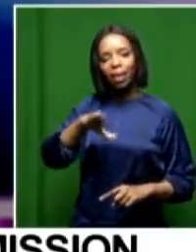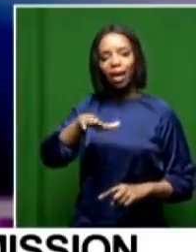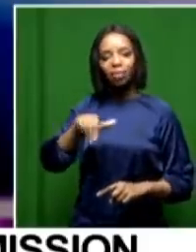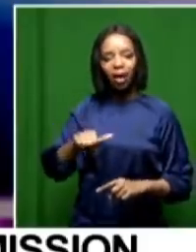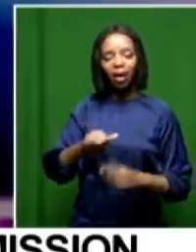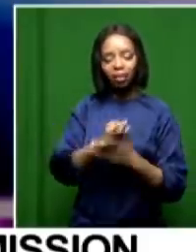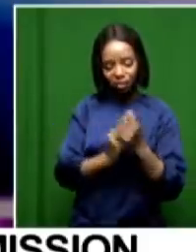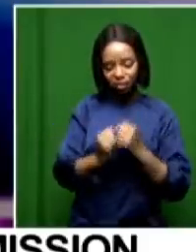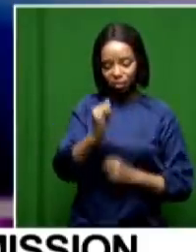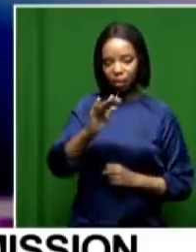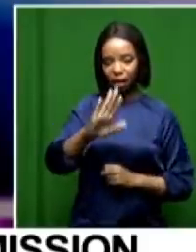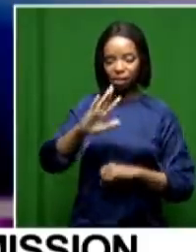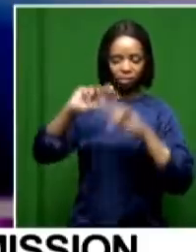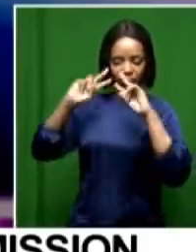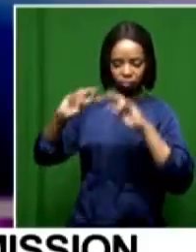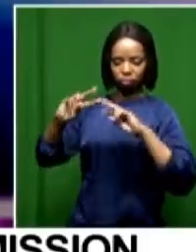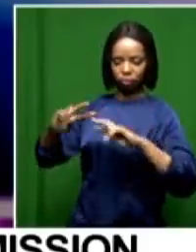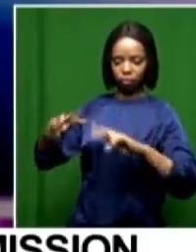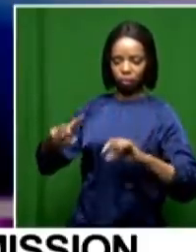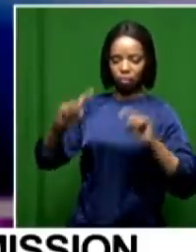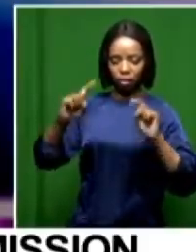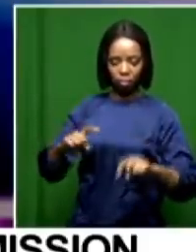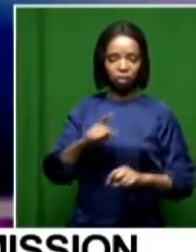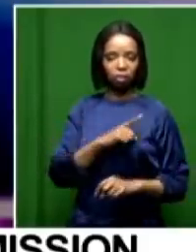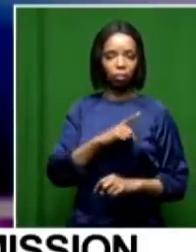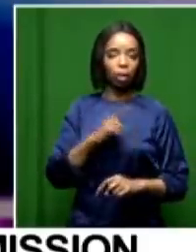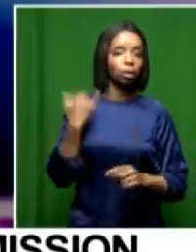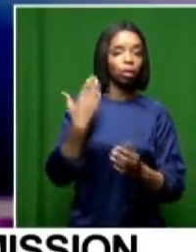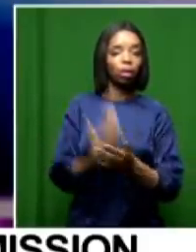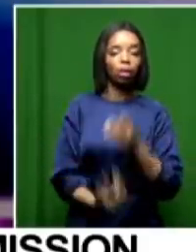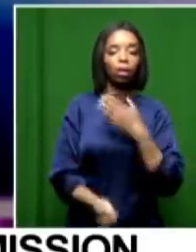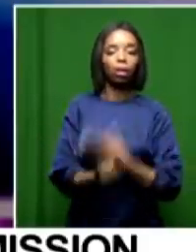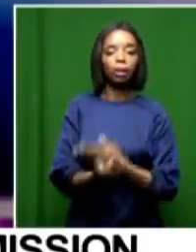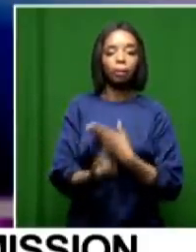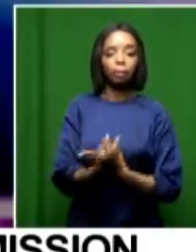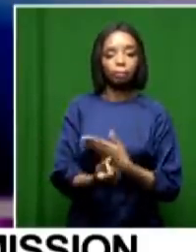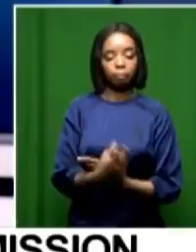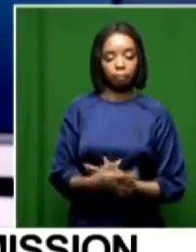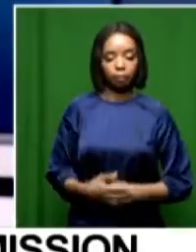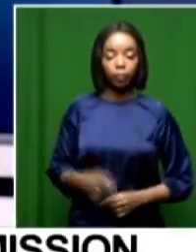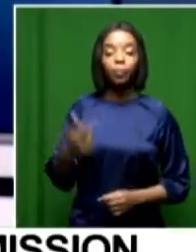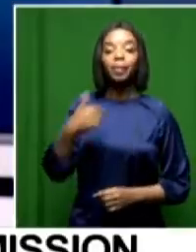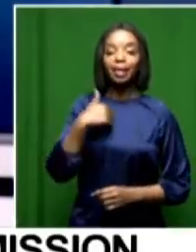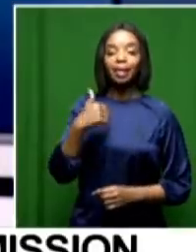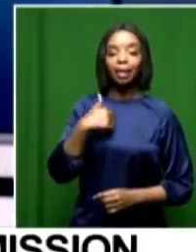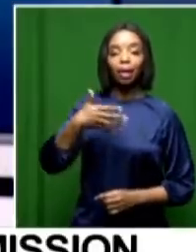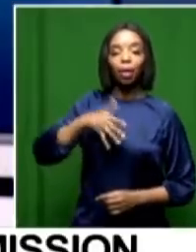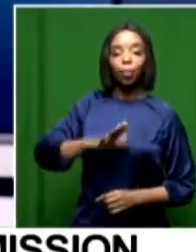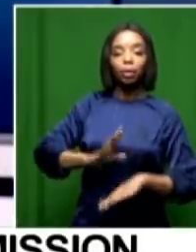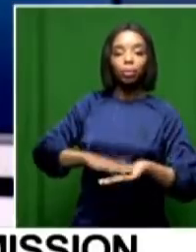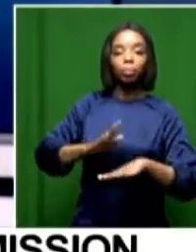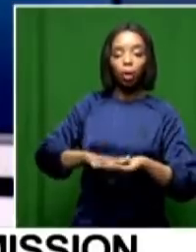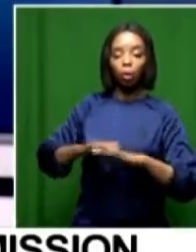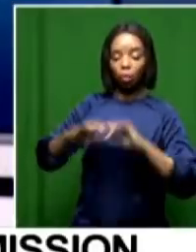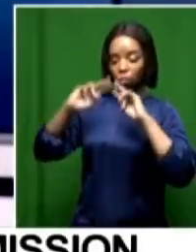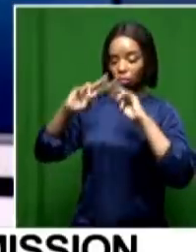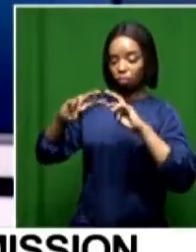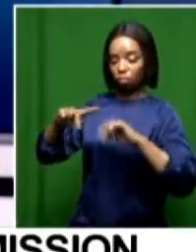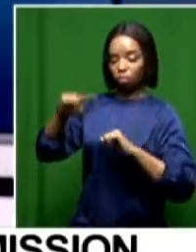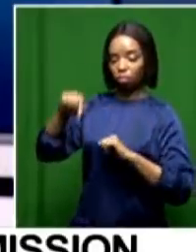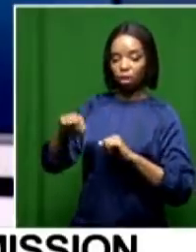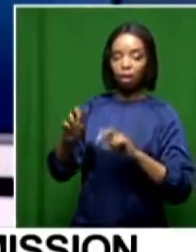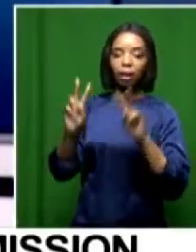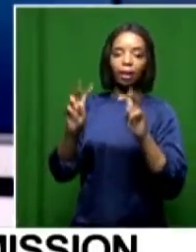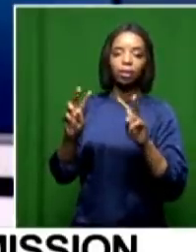because they've been complicit in Glencore's dealings in this country. I want to elaborate a little bit more on the Zondo Commission, and we